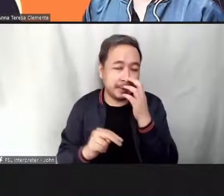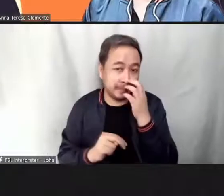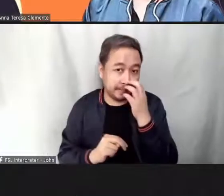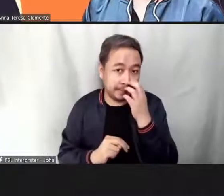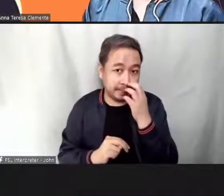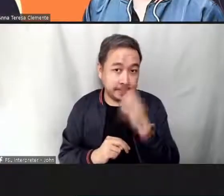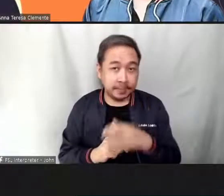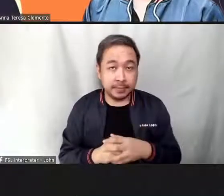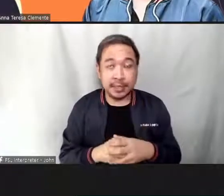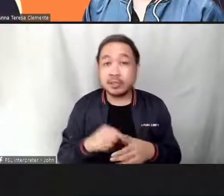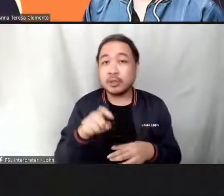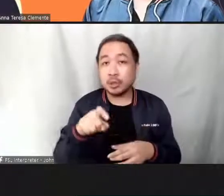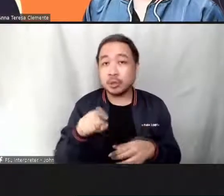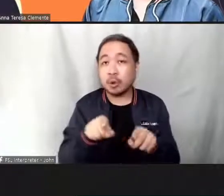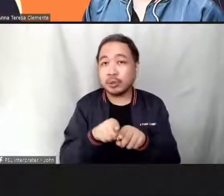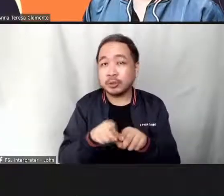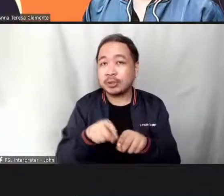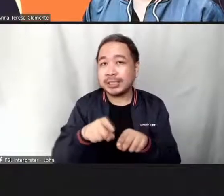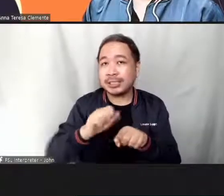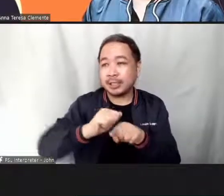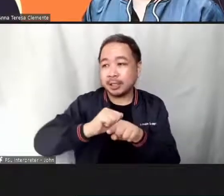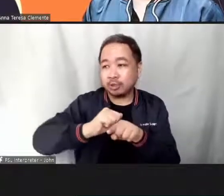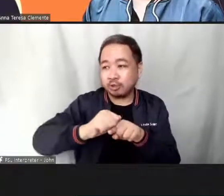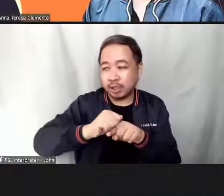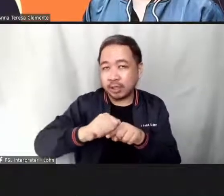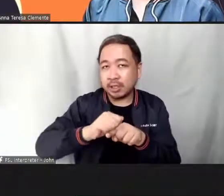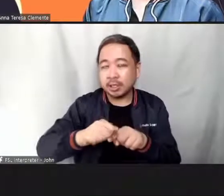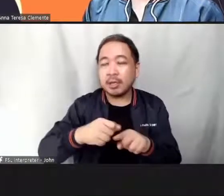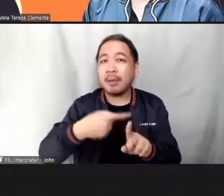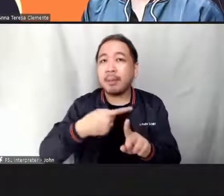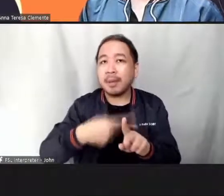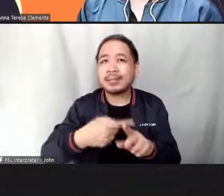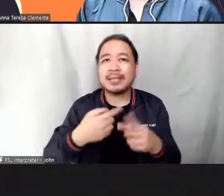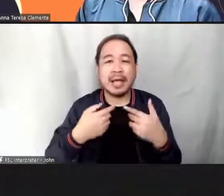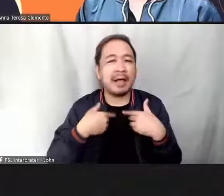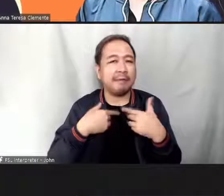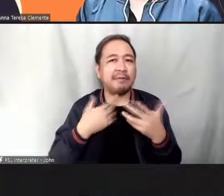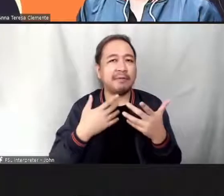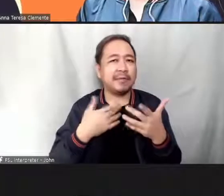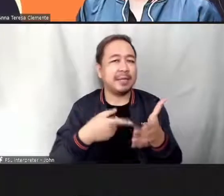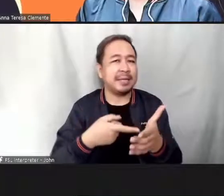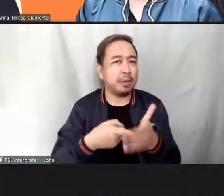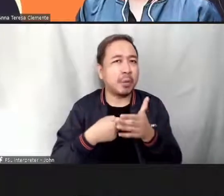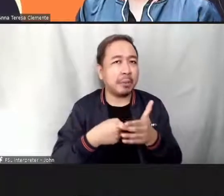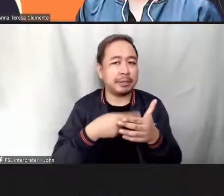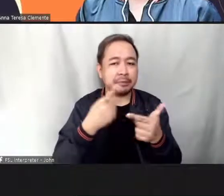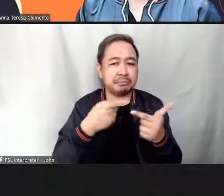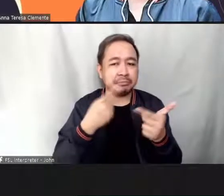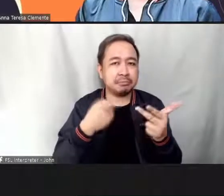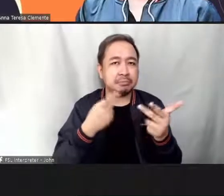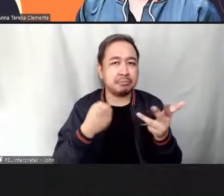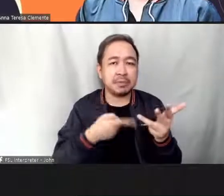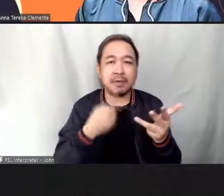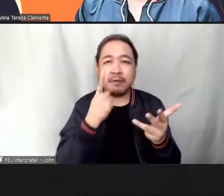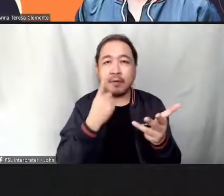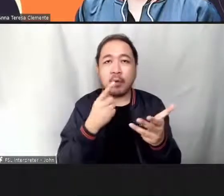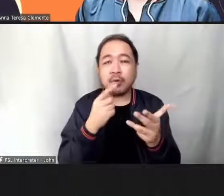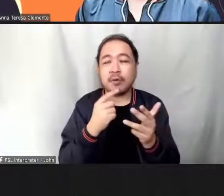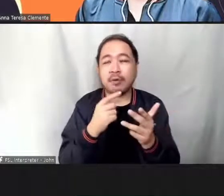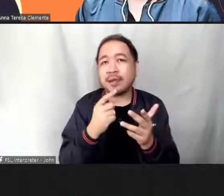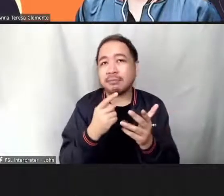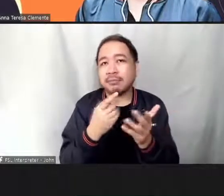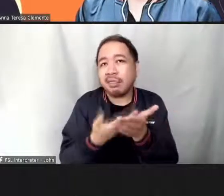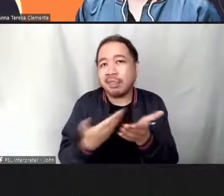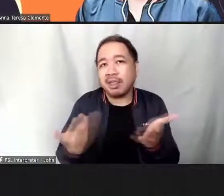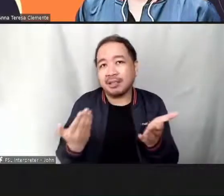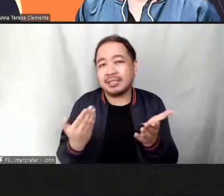need training. And also, we have minimum requirements for the facilities and the logistics that will be needed in setting up